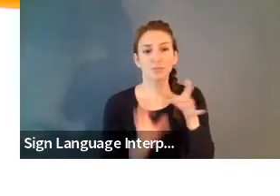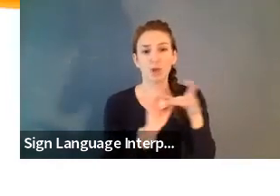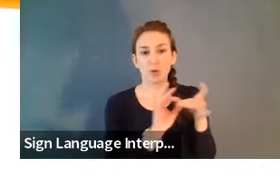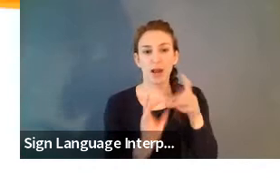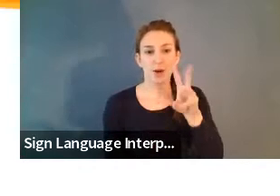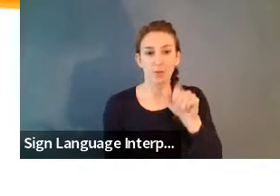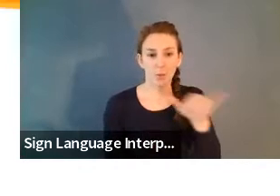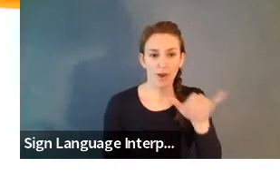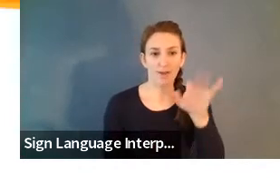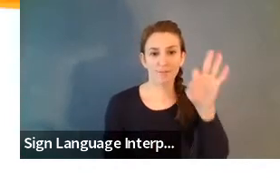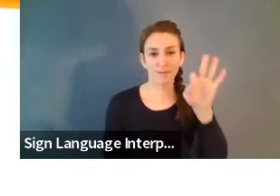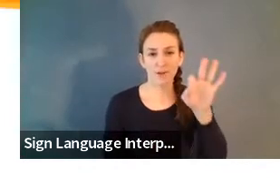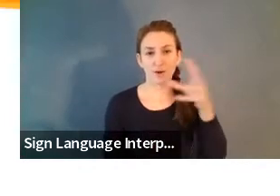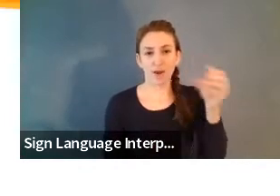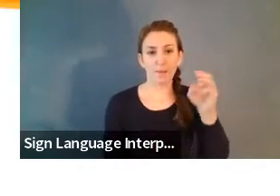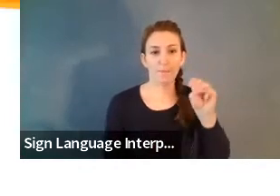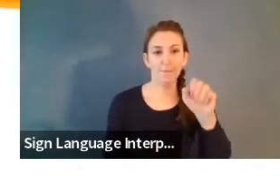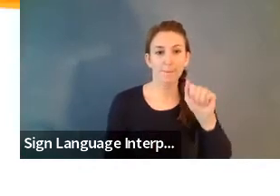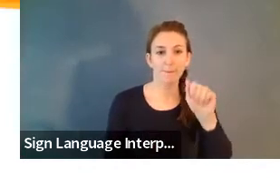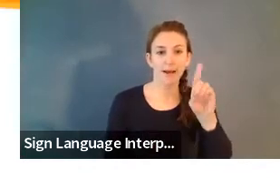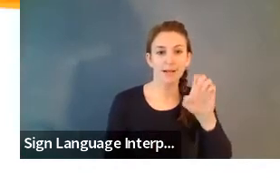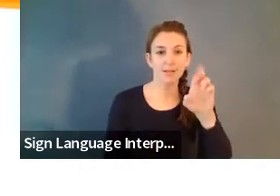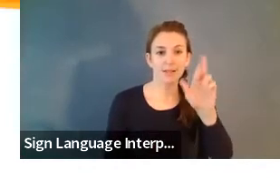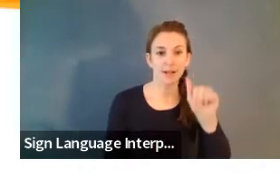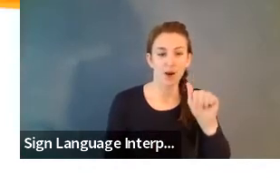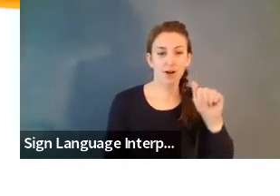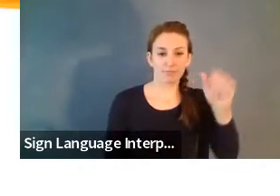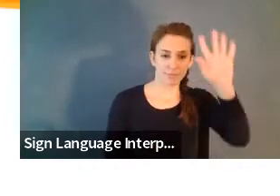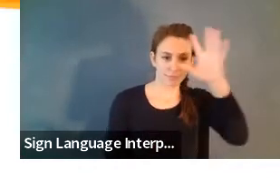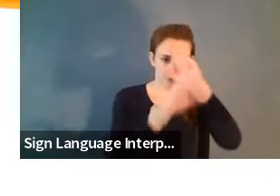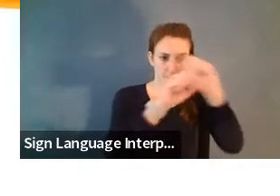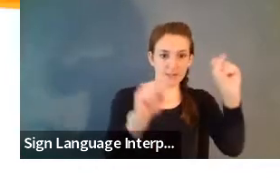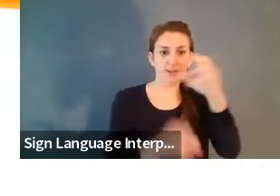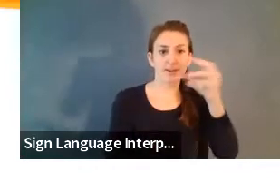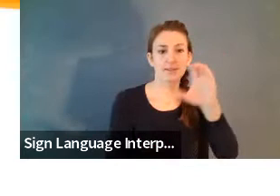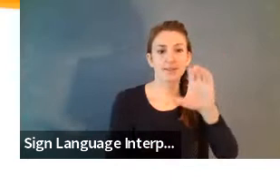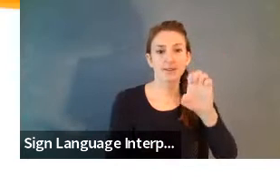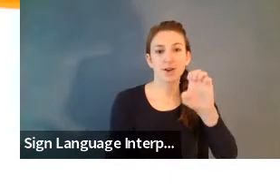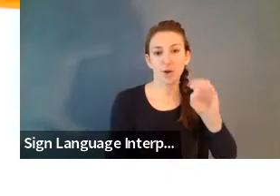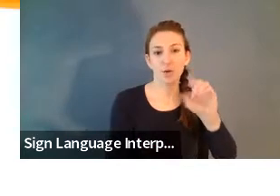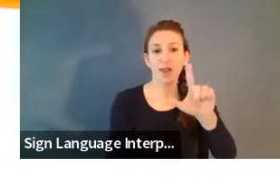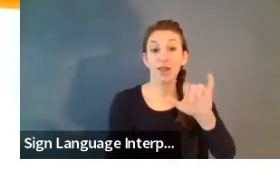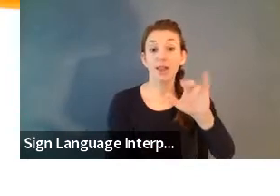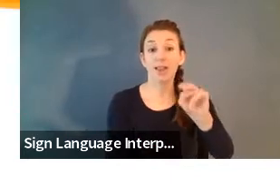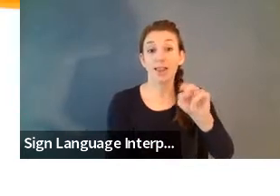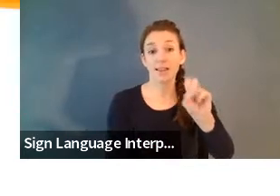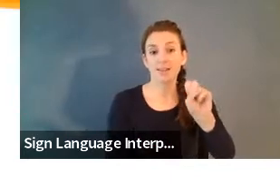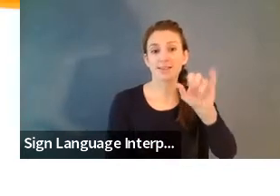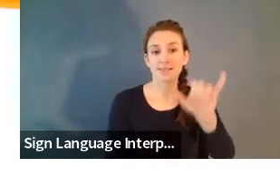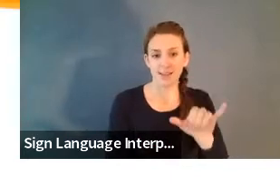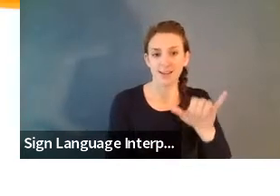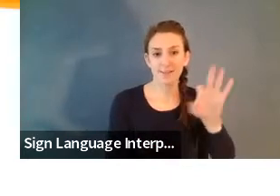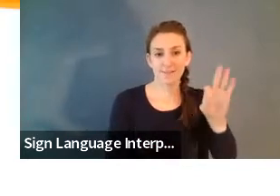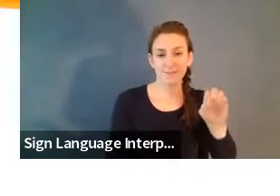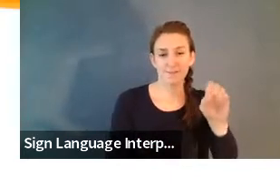two participants who are highlighted, their stories are highlighted, and they got to actually ask questions to the Chief Justice and